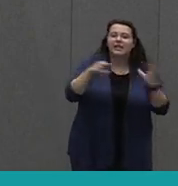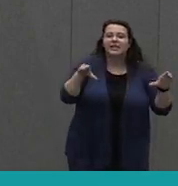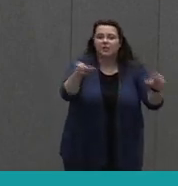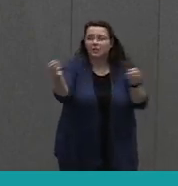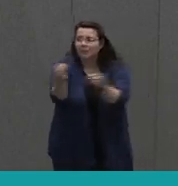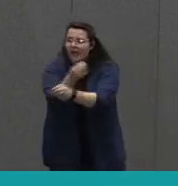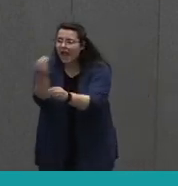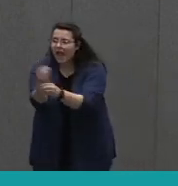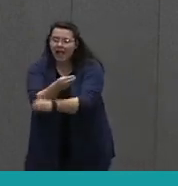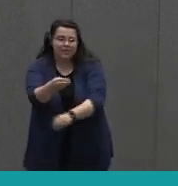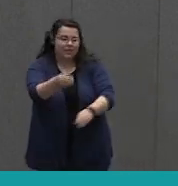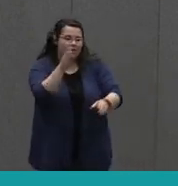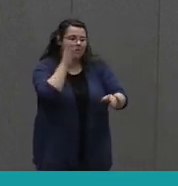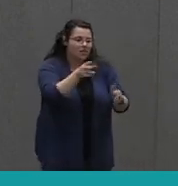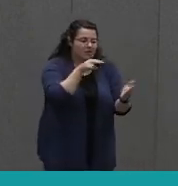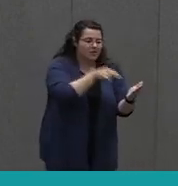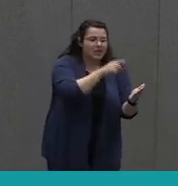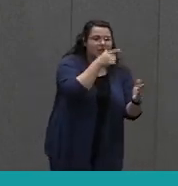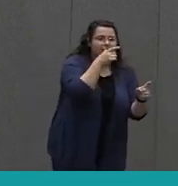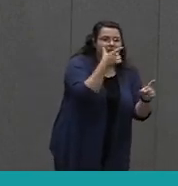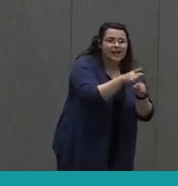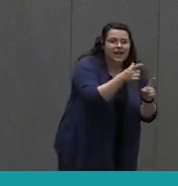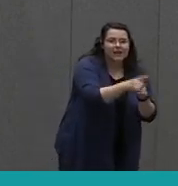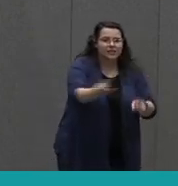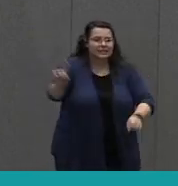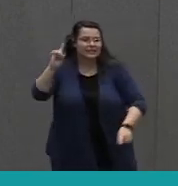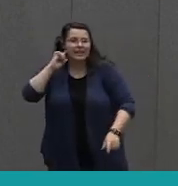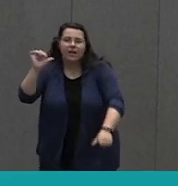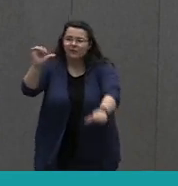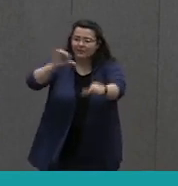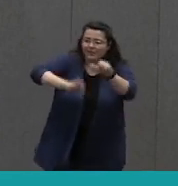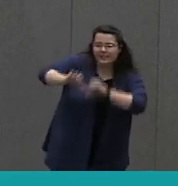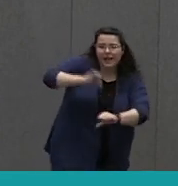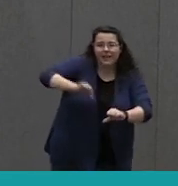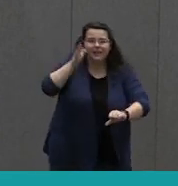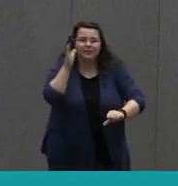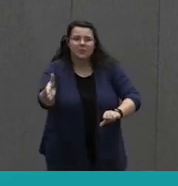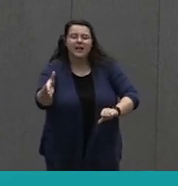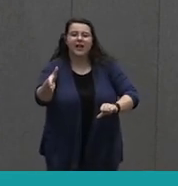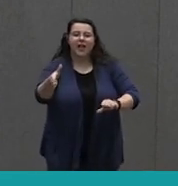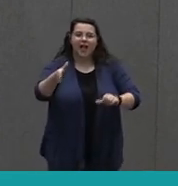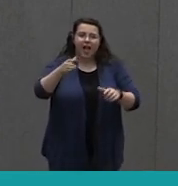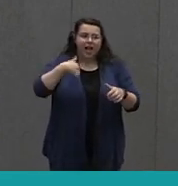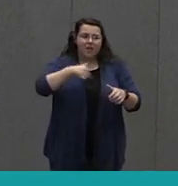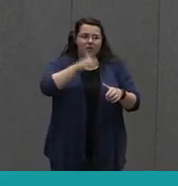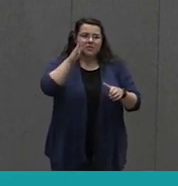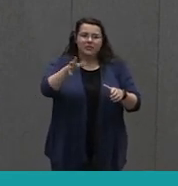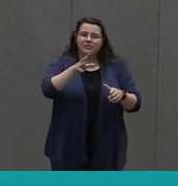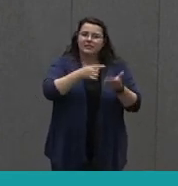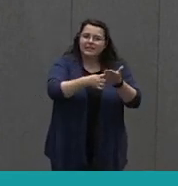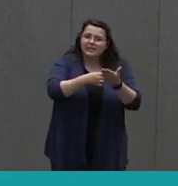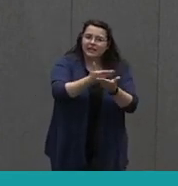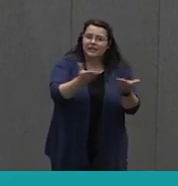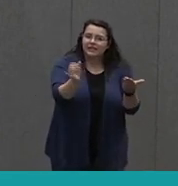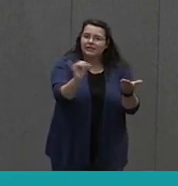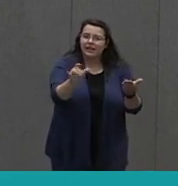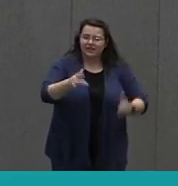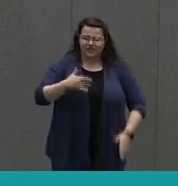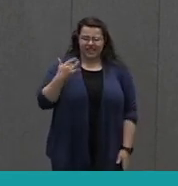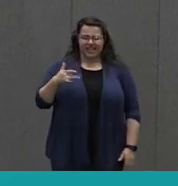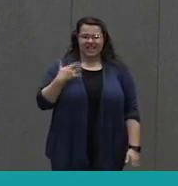just care about you. And so if nobody's told you that today, that you're amazing, guess what? You are